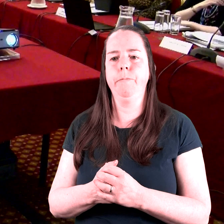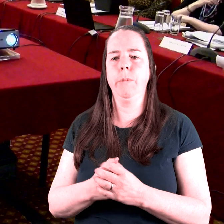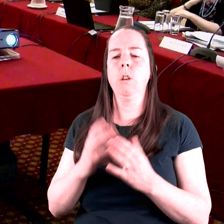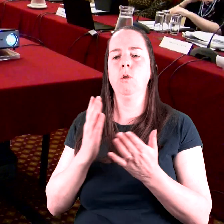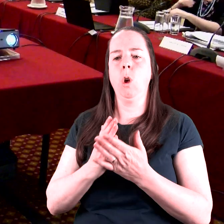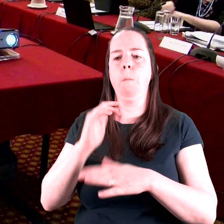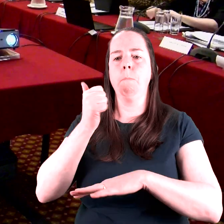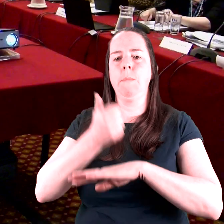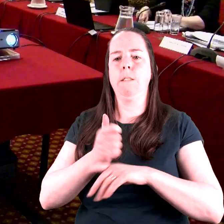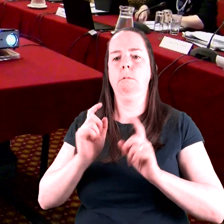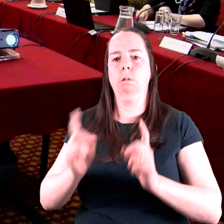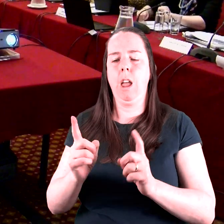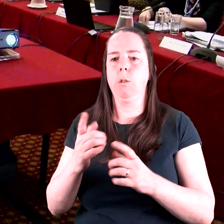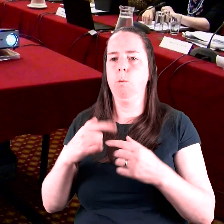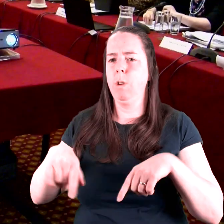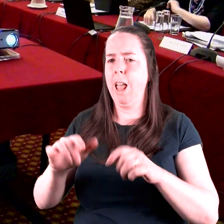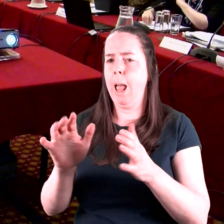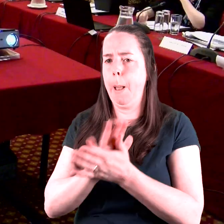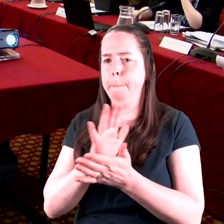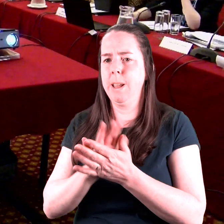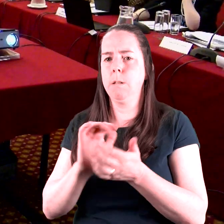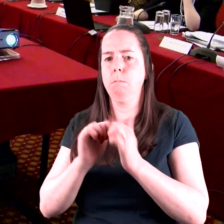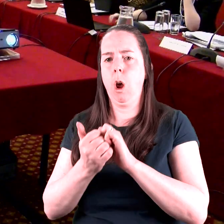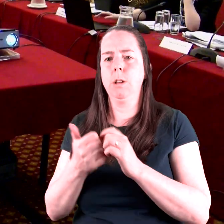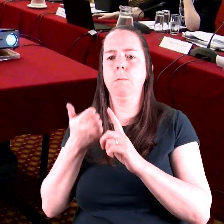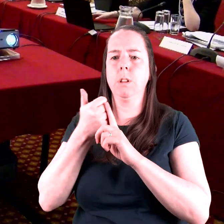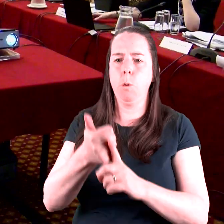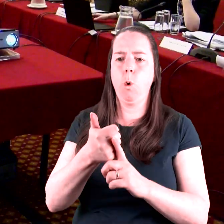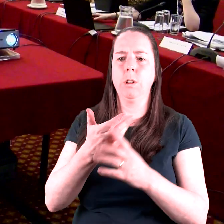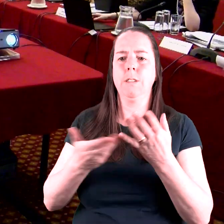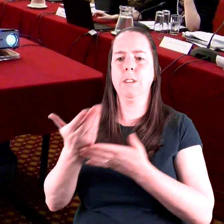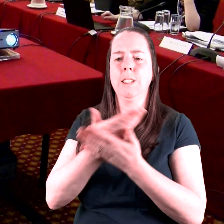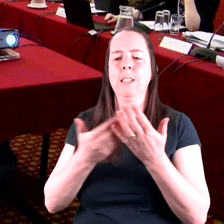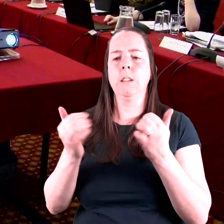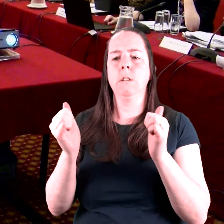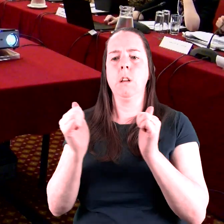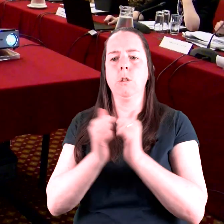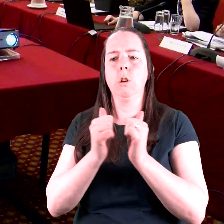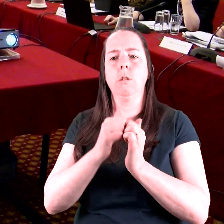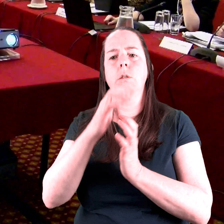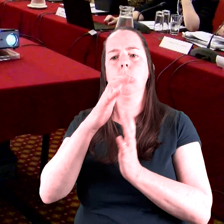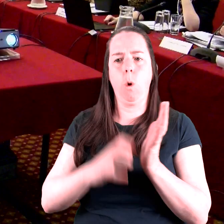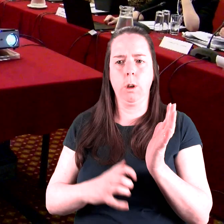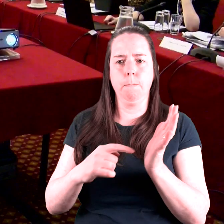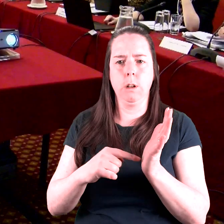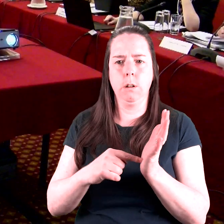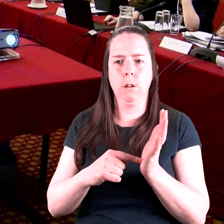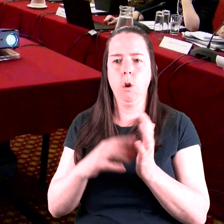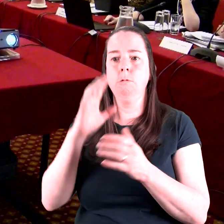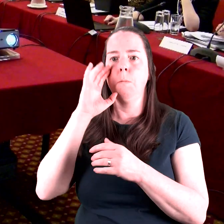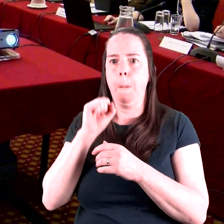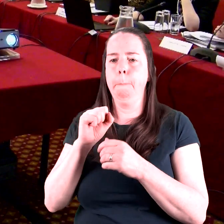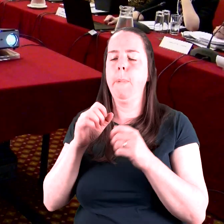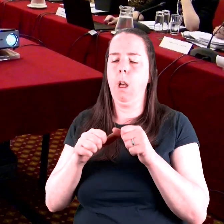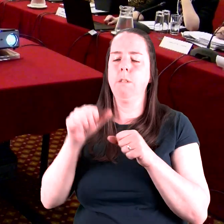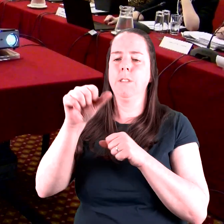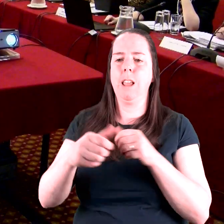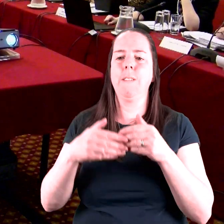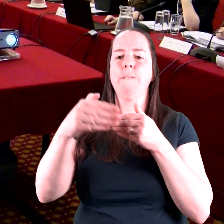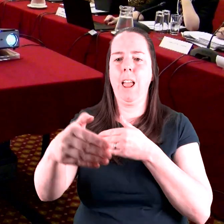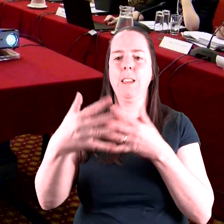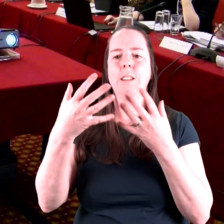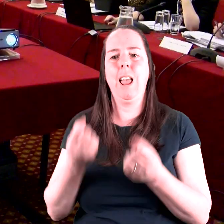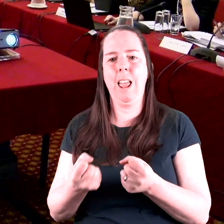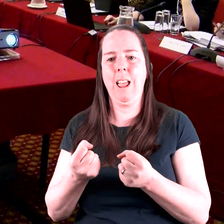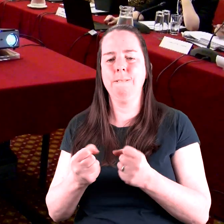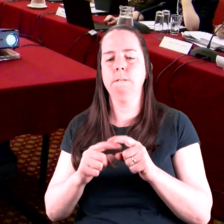So, on that basis, are we happy as a partnership to support this discussion document, remembering there is a next phase